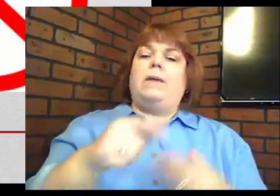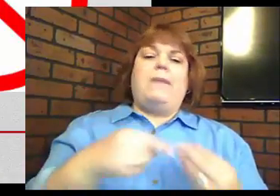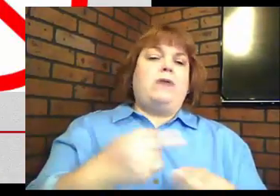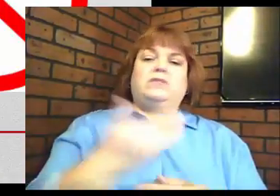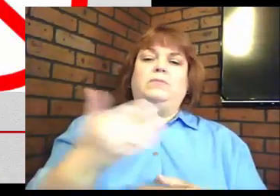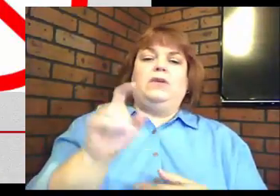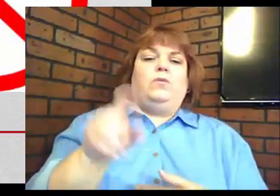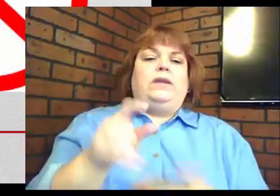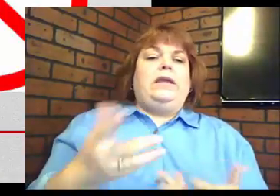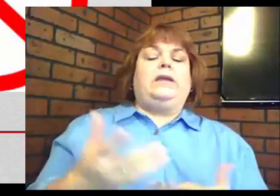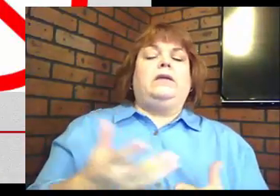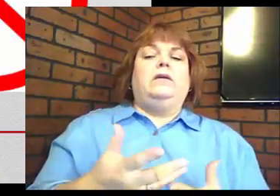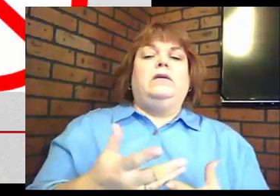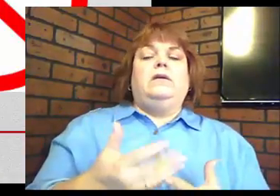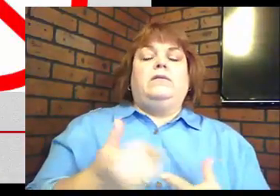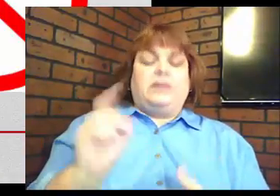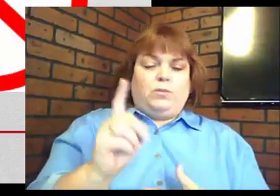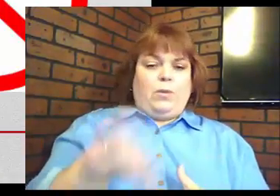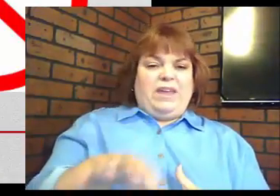Repeal